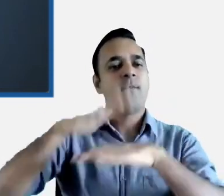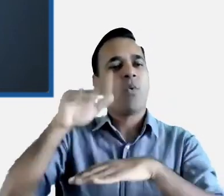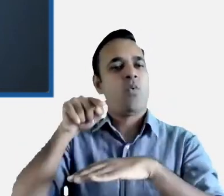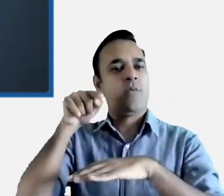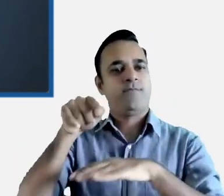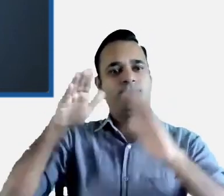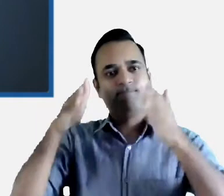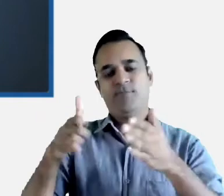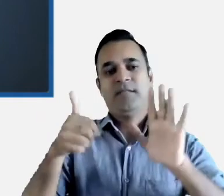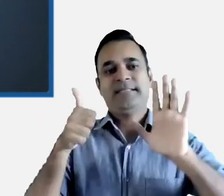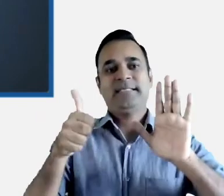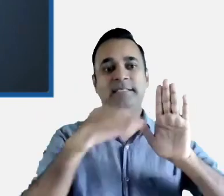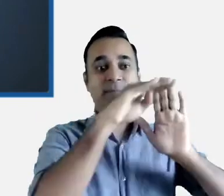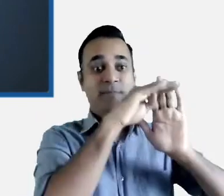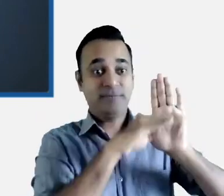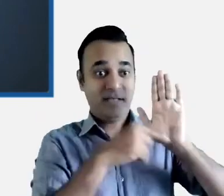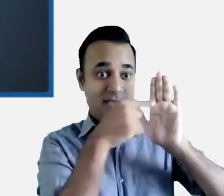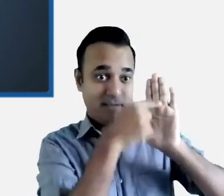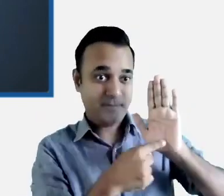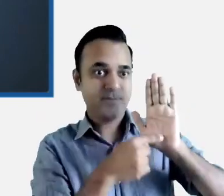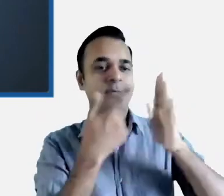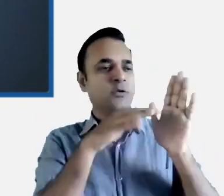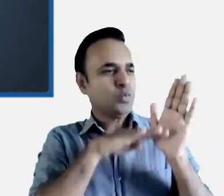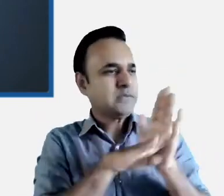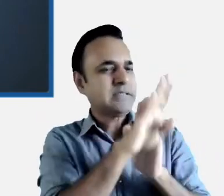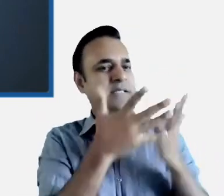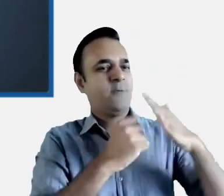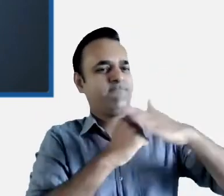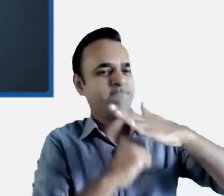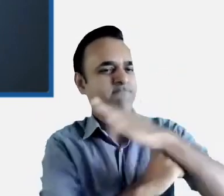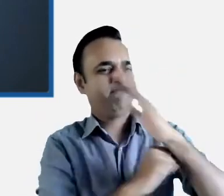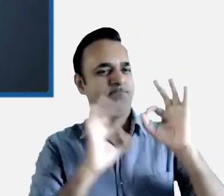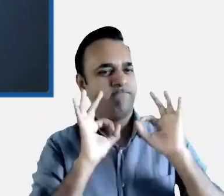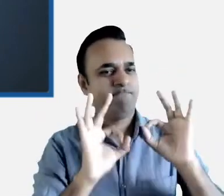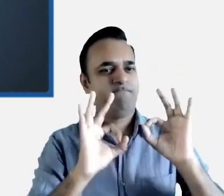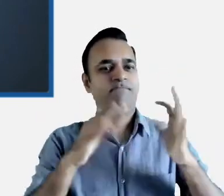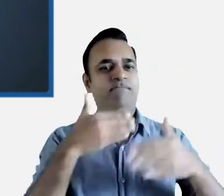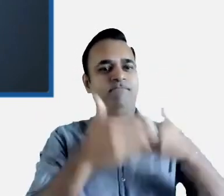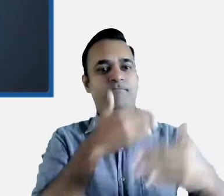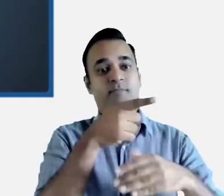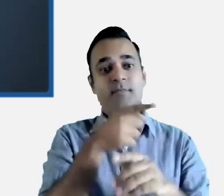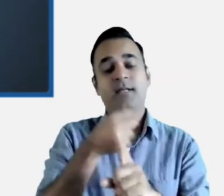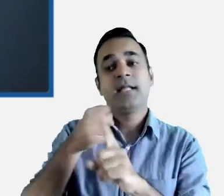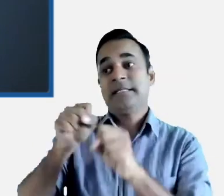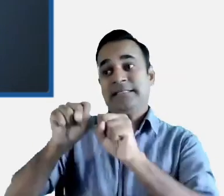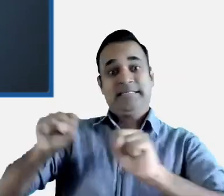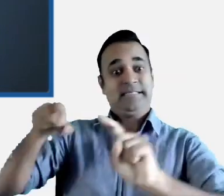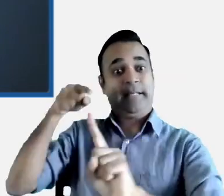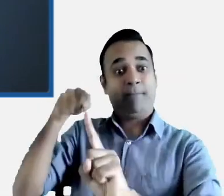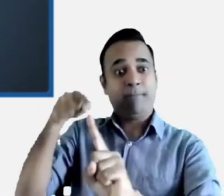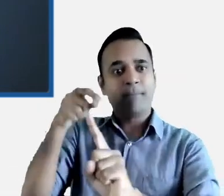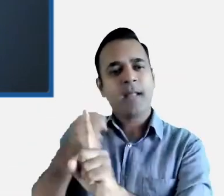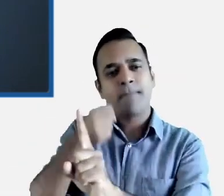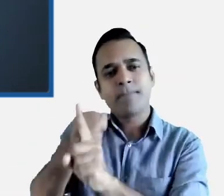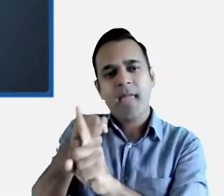we collaboratively move toward bolstering infrastructure resilience. We appreciate your time. We're going to move now into